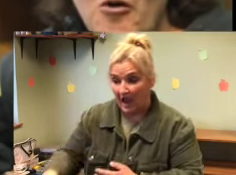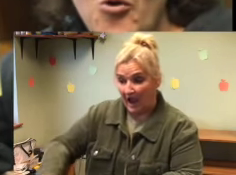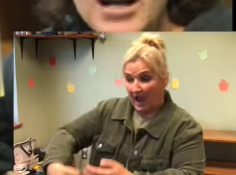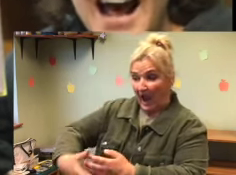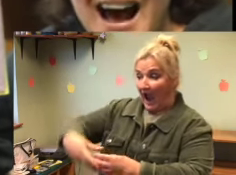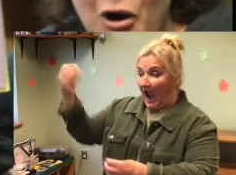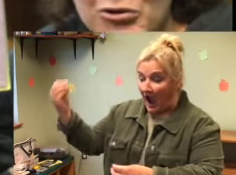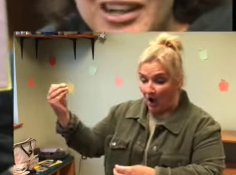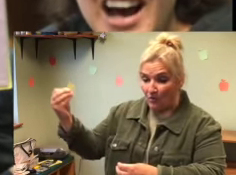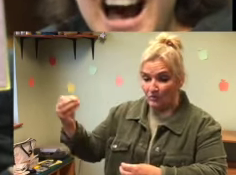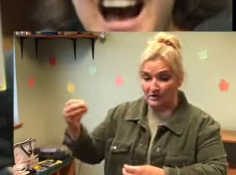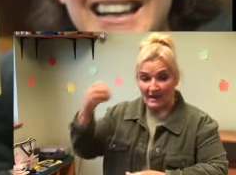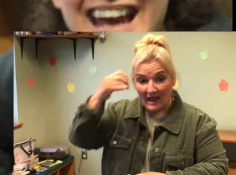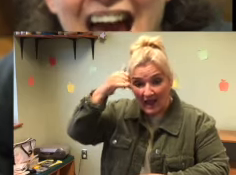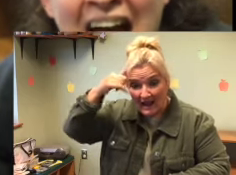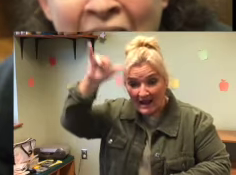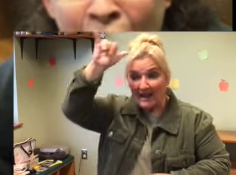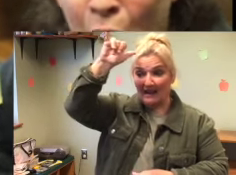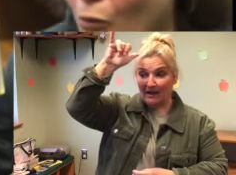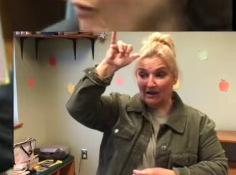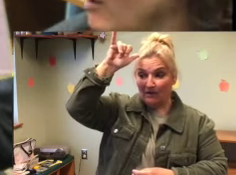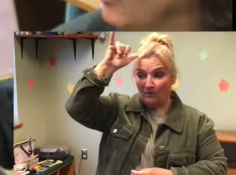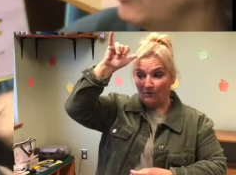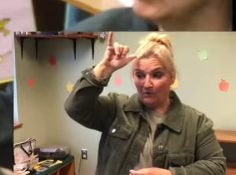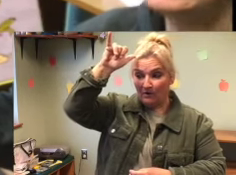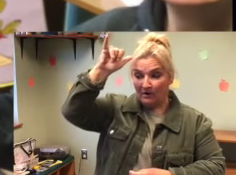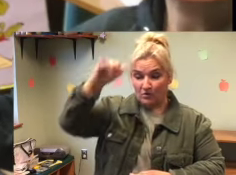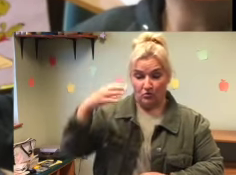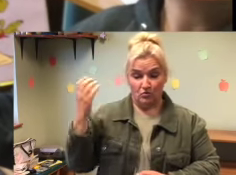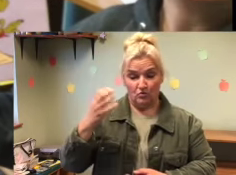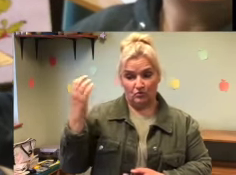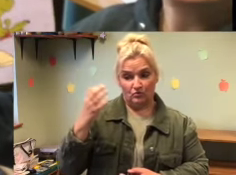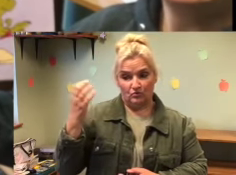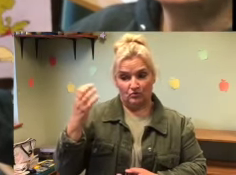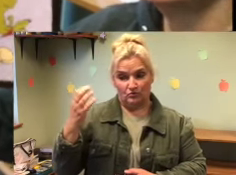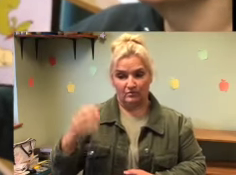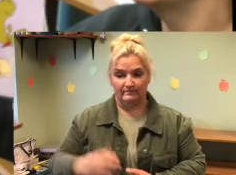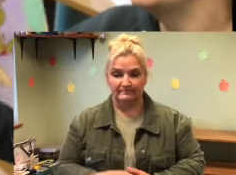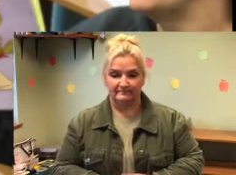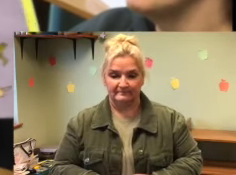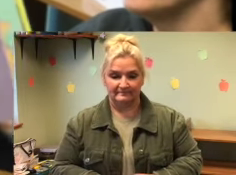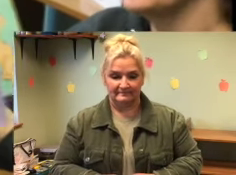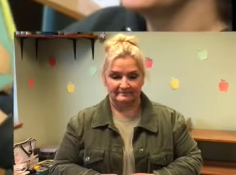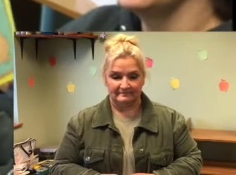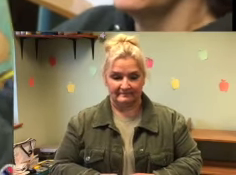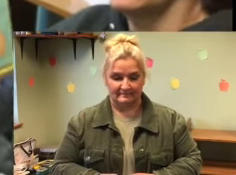and pulled out a cow. True story.